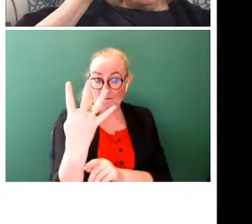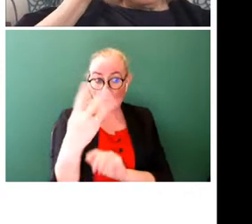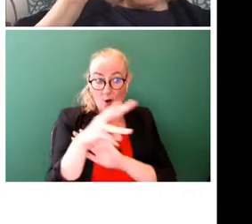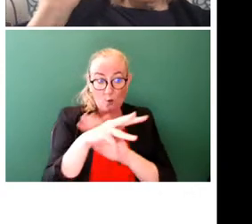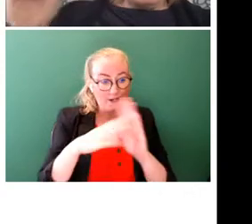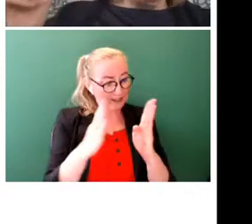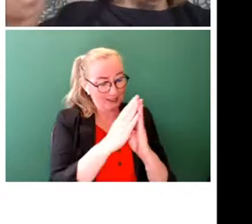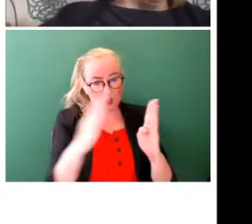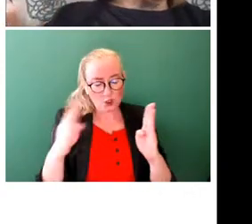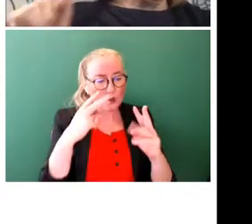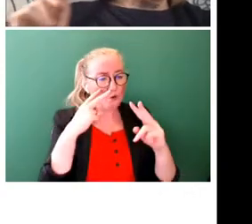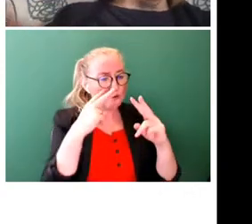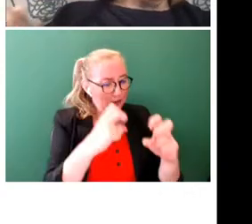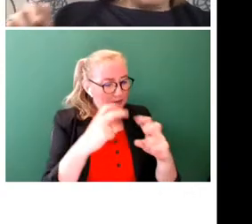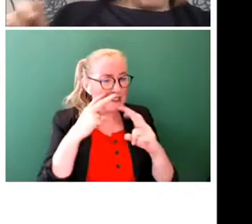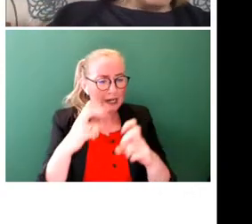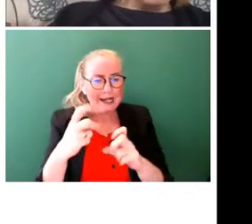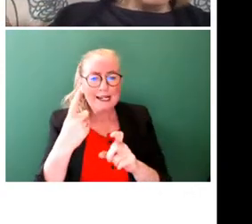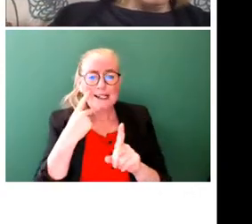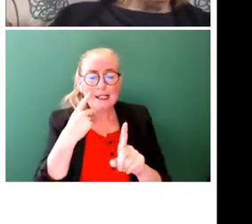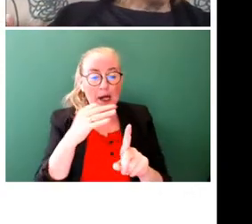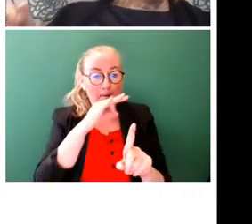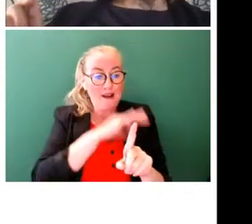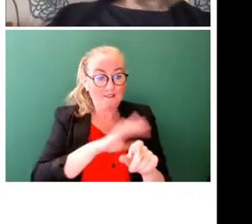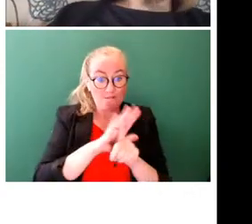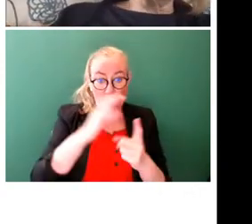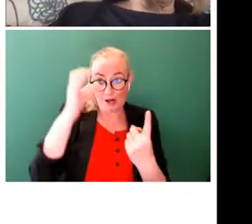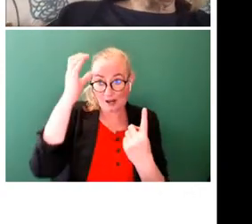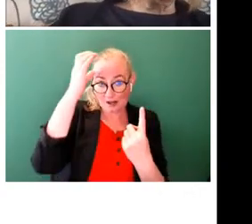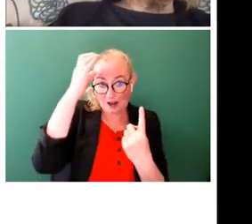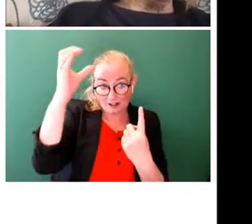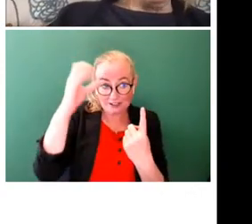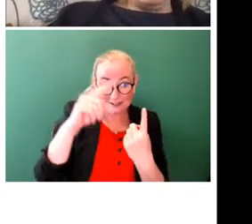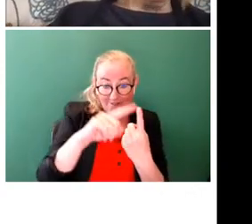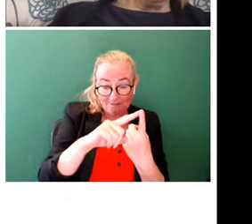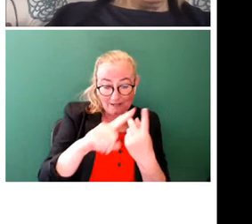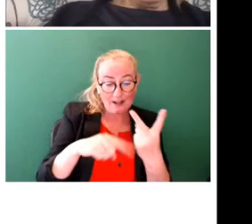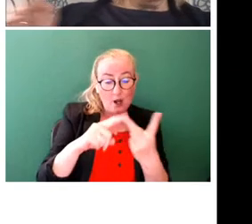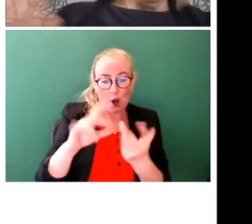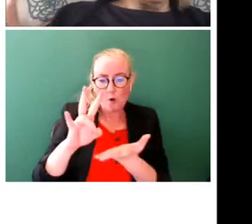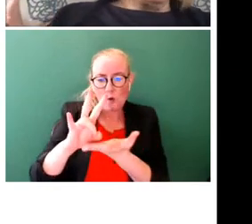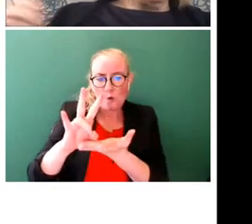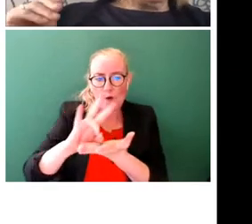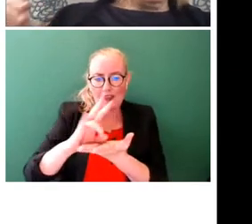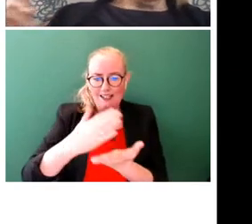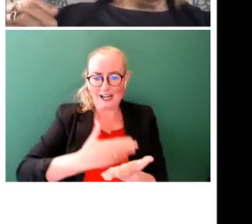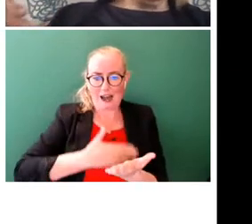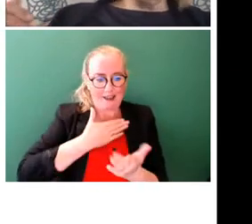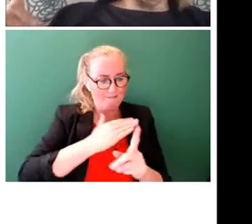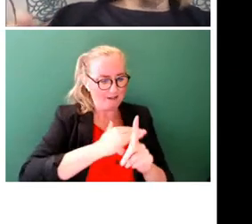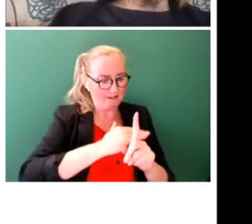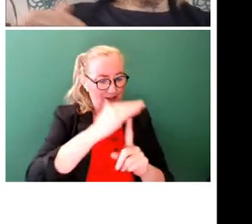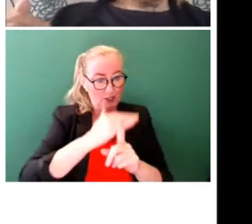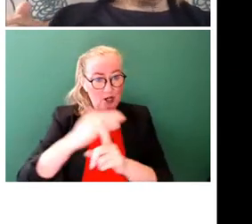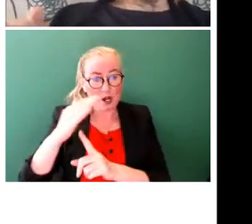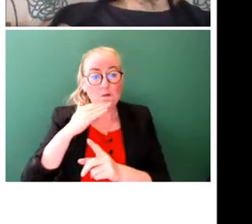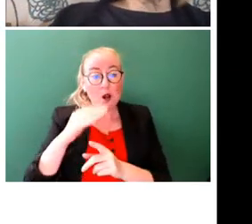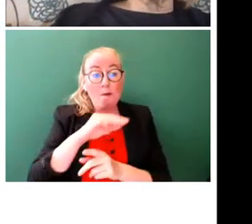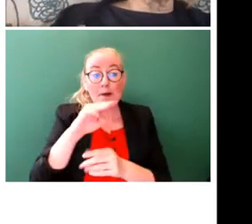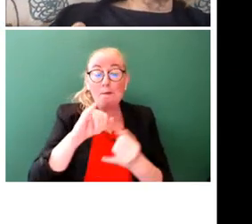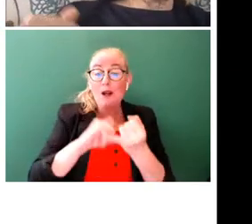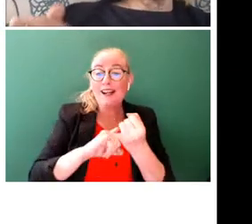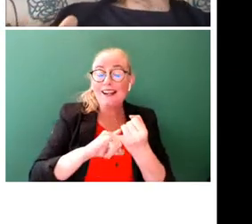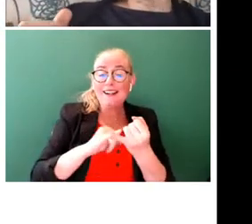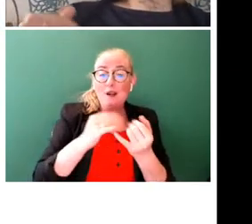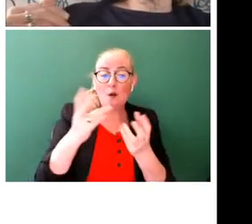some benefits to both their cognition but also their quality of life. And for those of you who work with people in long-term care, you'll